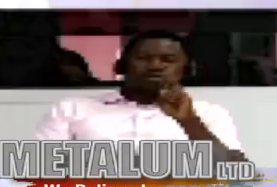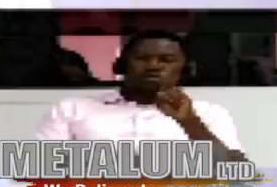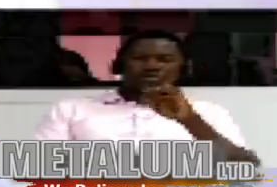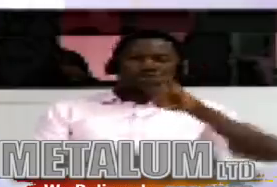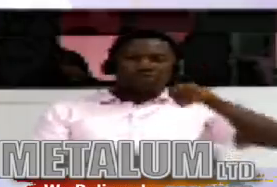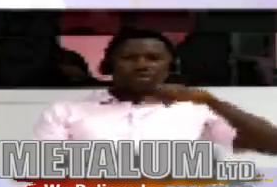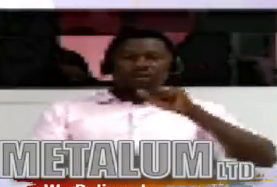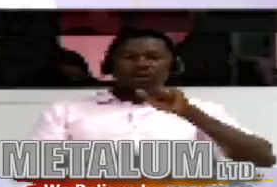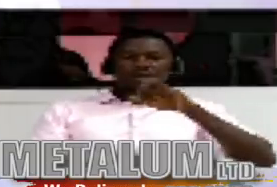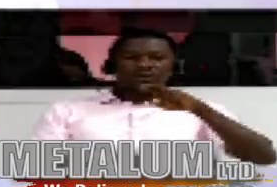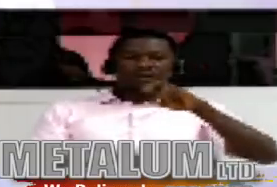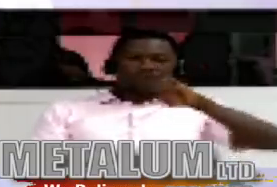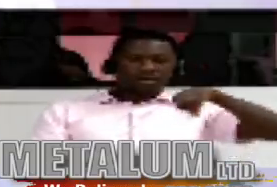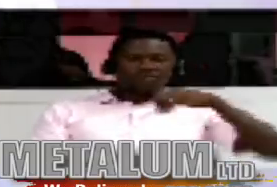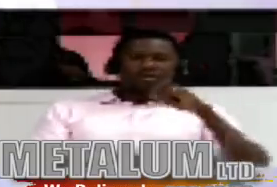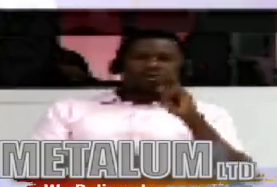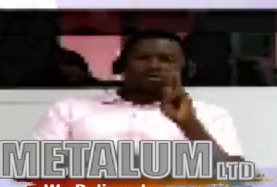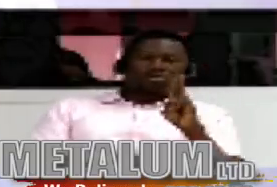the driver to that